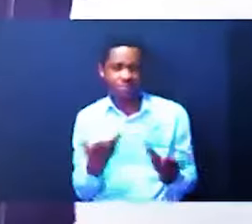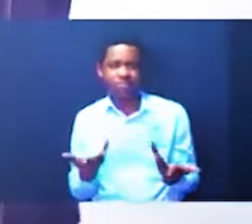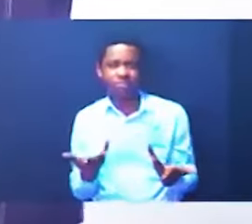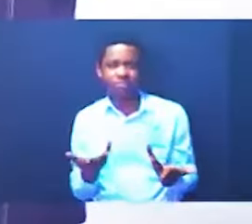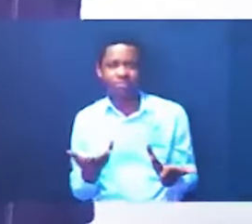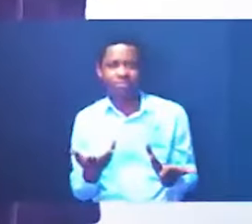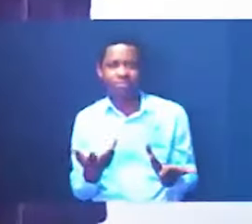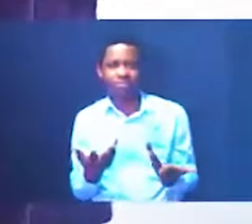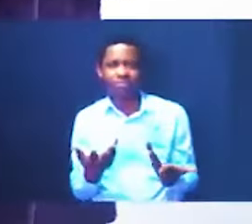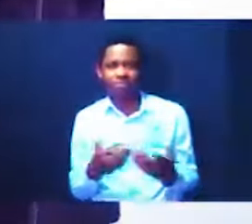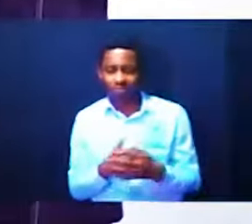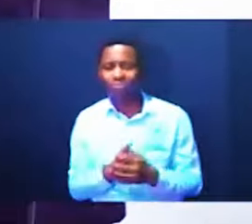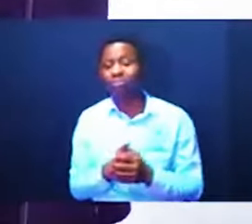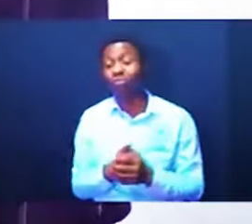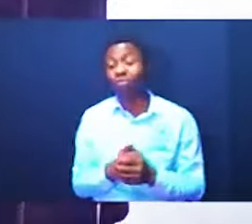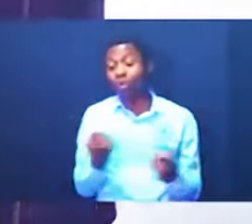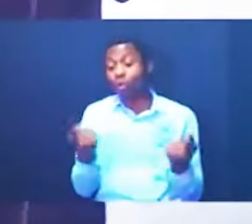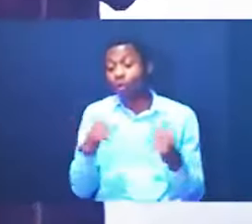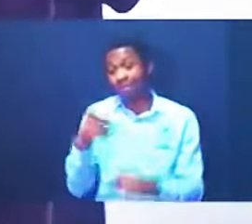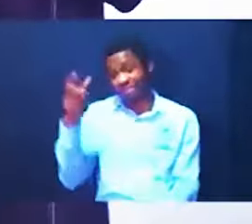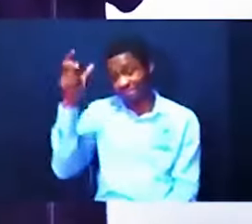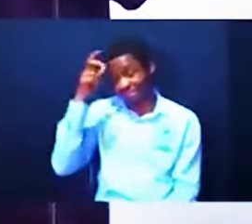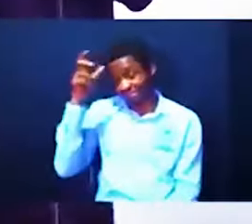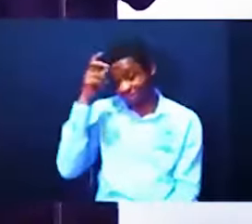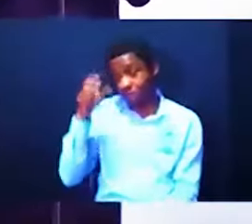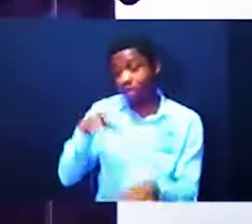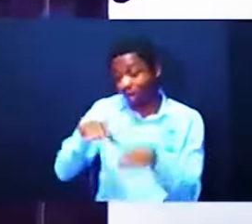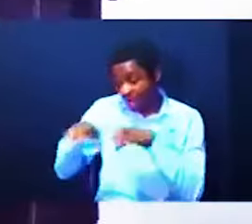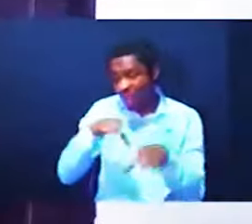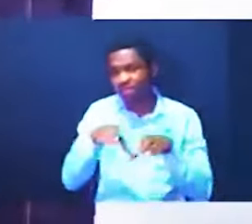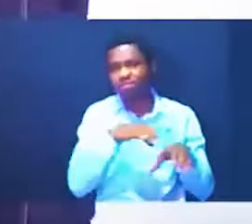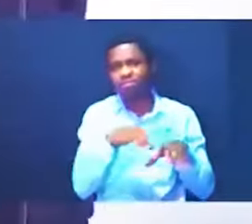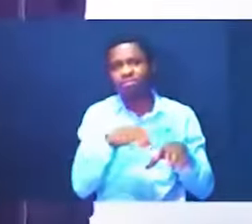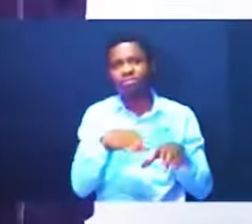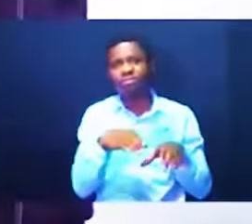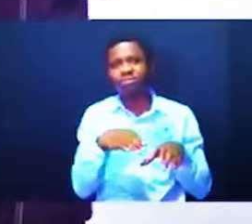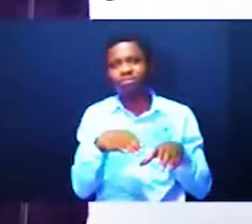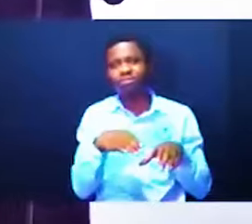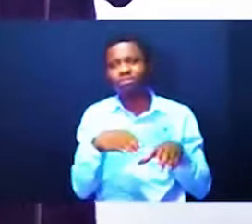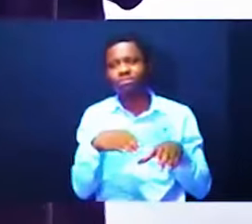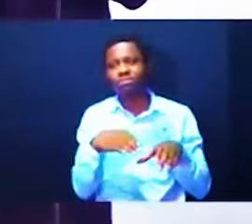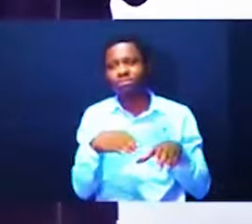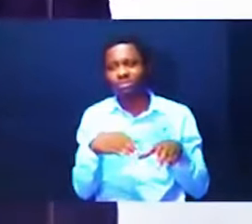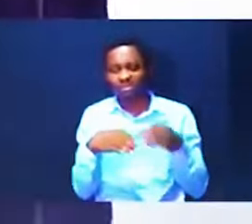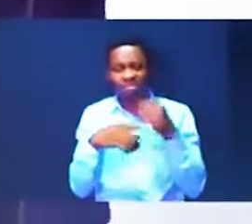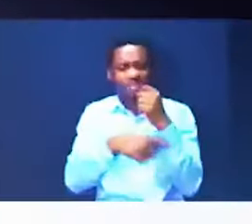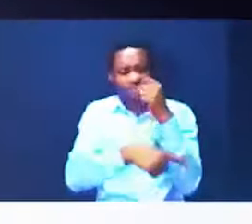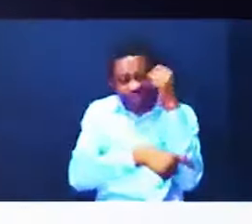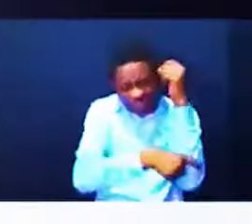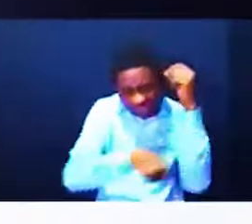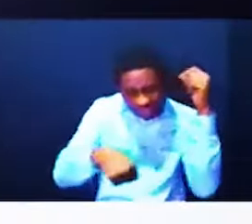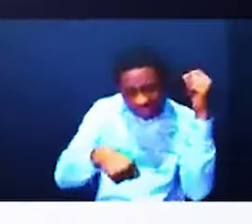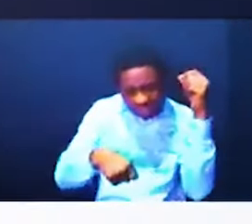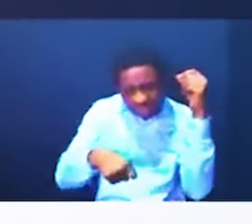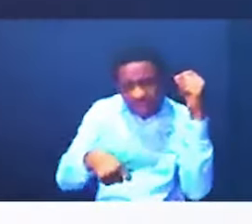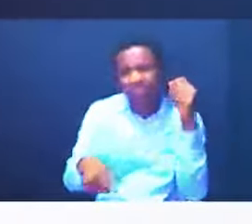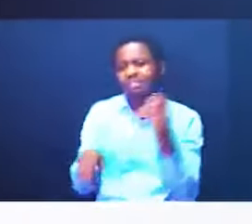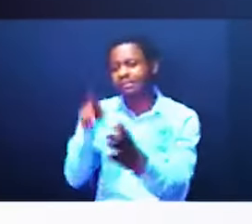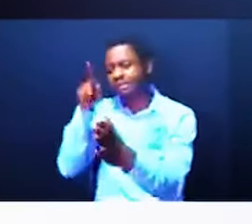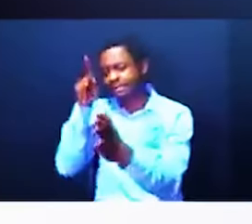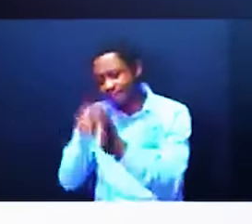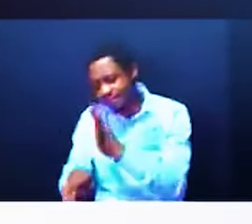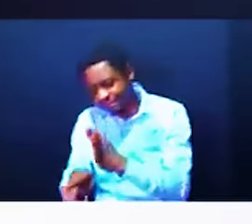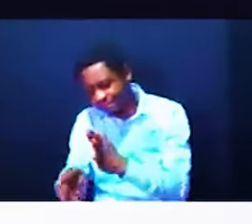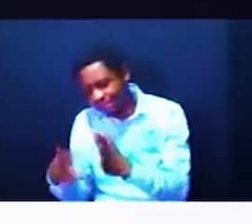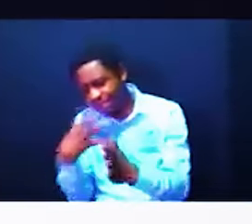When the devil is at work, so when some eye nadia, he steals, oya, he kills, okum, he